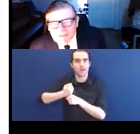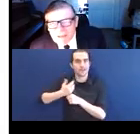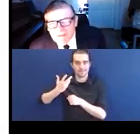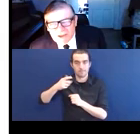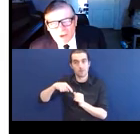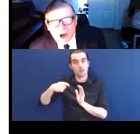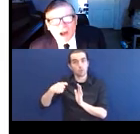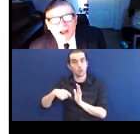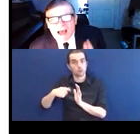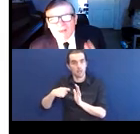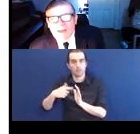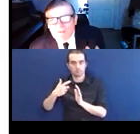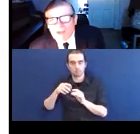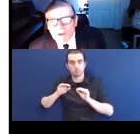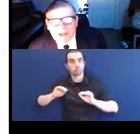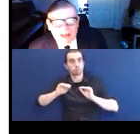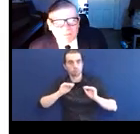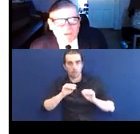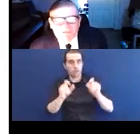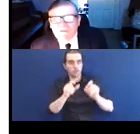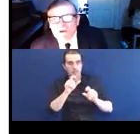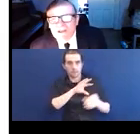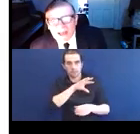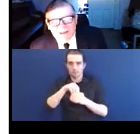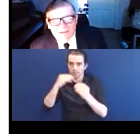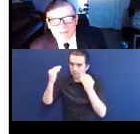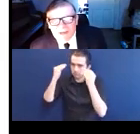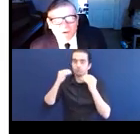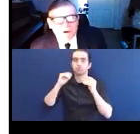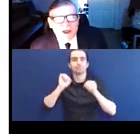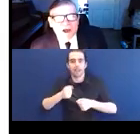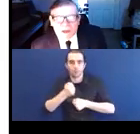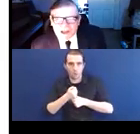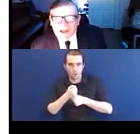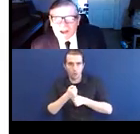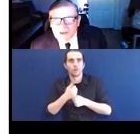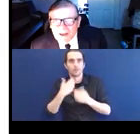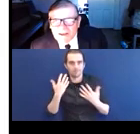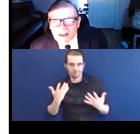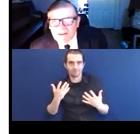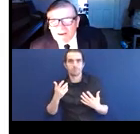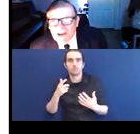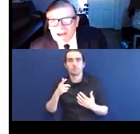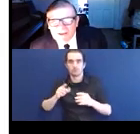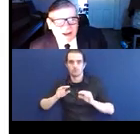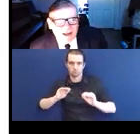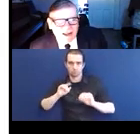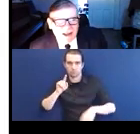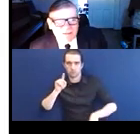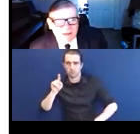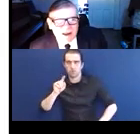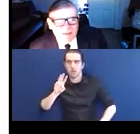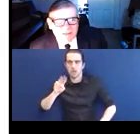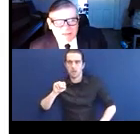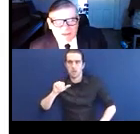getting people into work, and they dealt with upwards of 40,000 people, which included in the vocational training